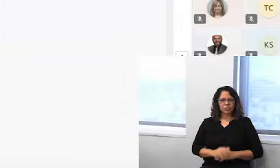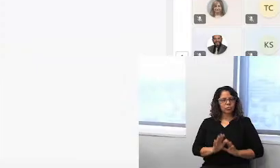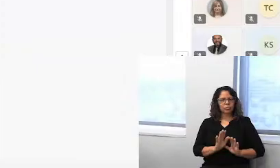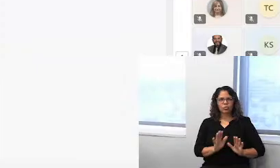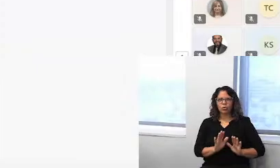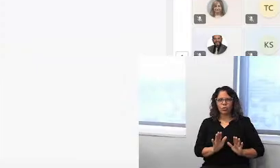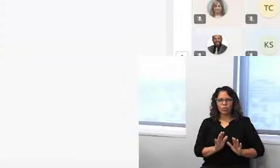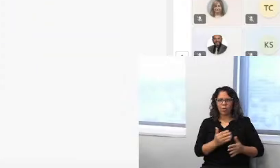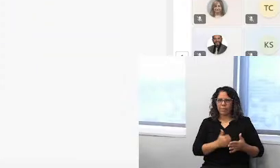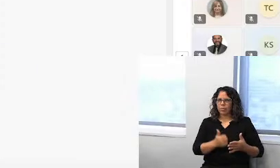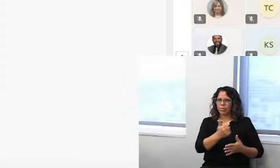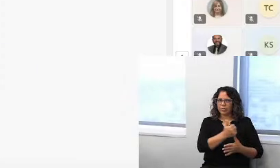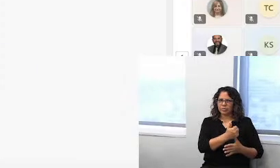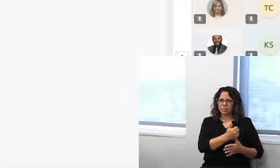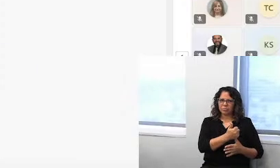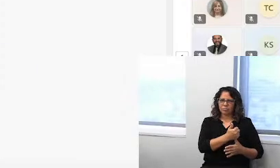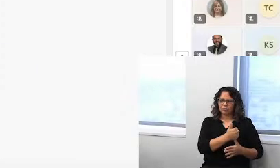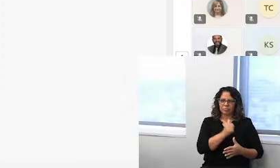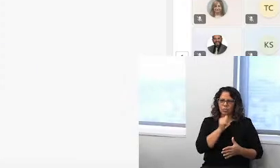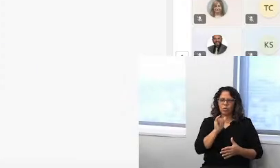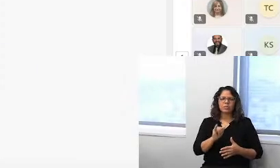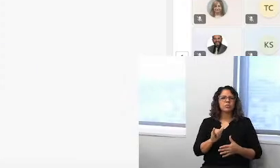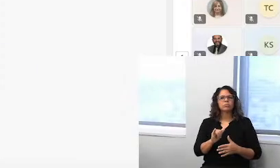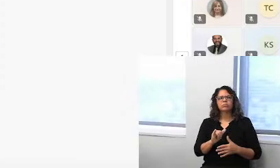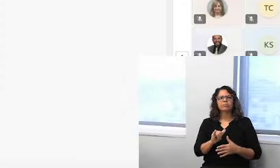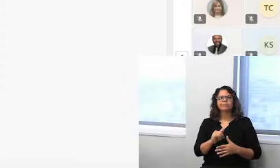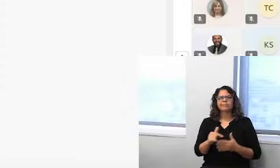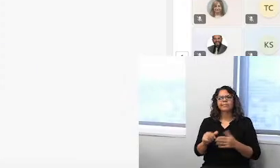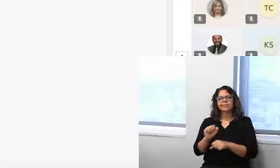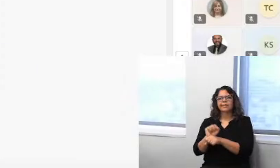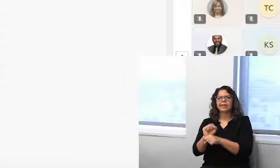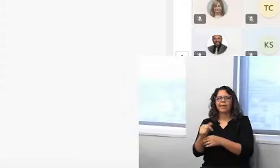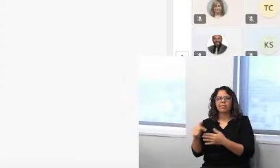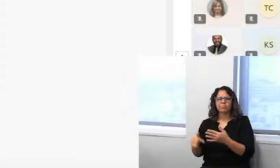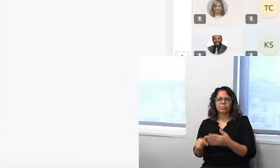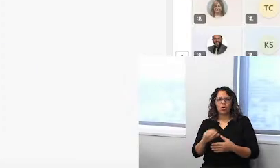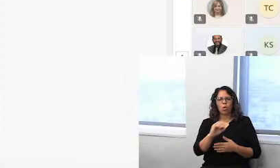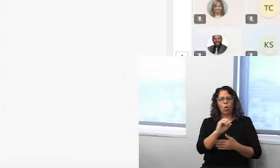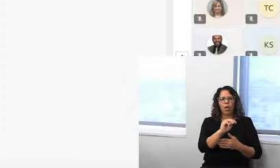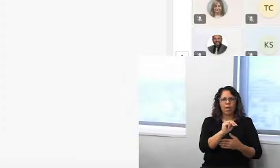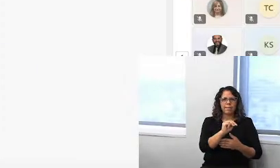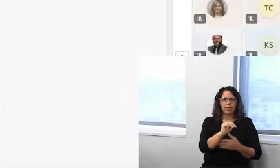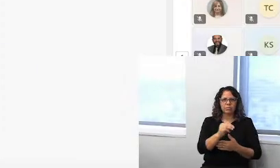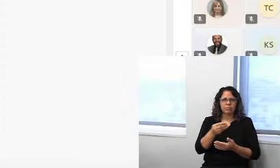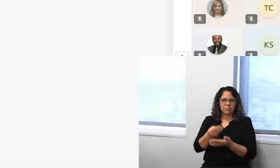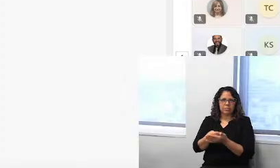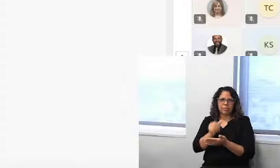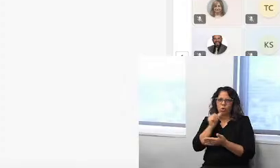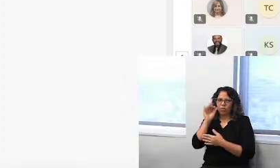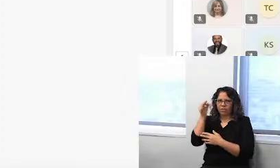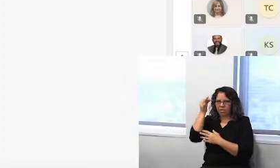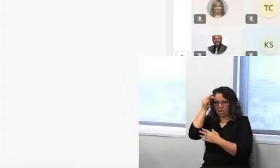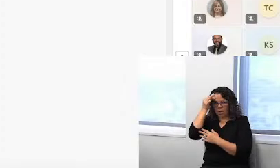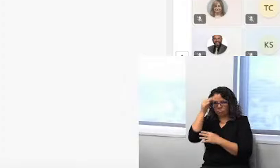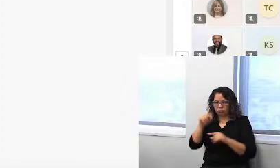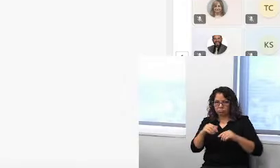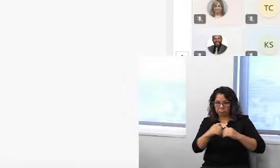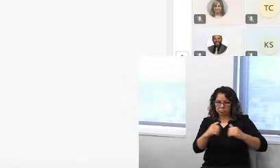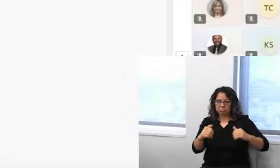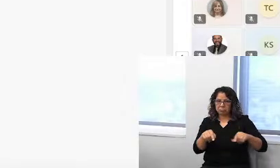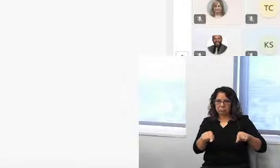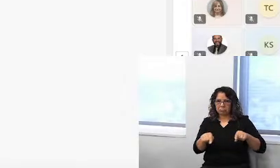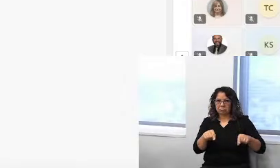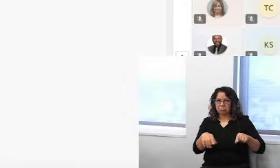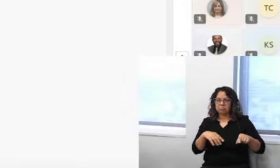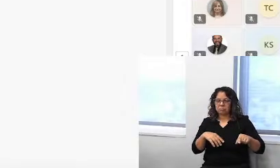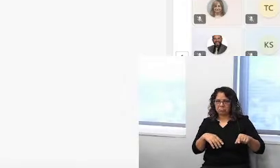allocation. Okay, one is O&M, the other one is NFC capital, and how it is recovered from customers placed into the role. So I